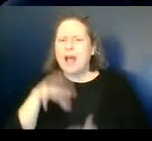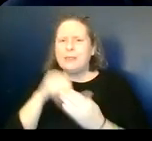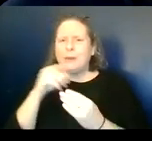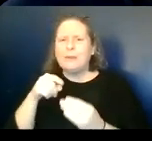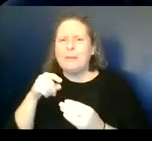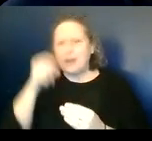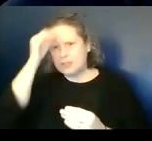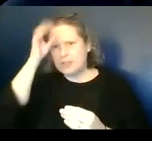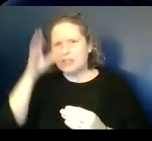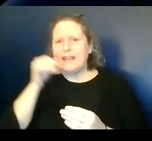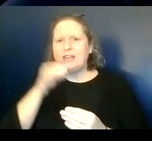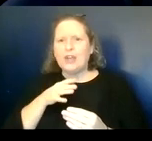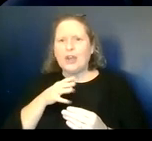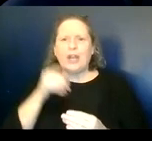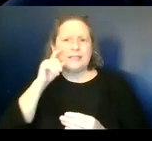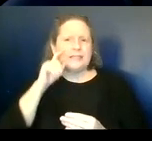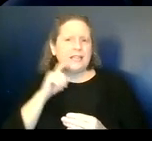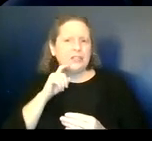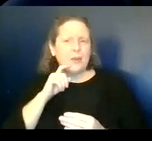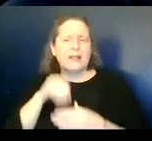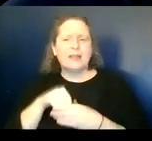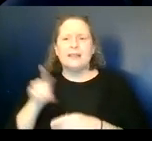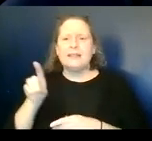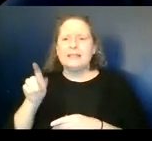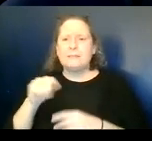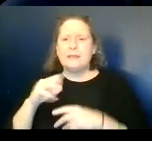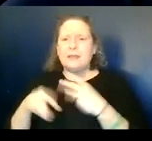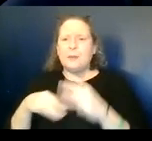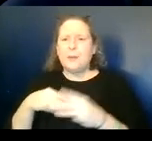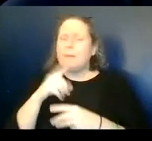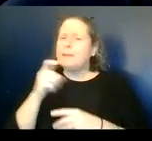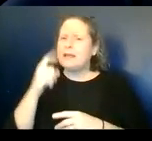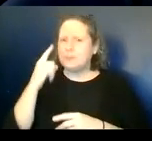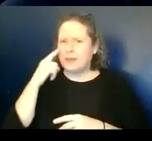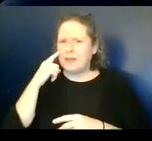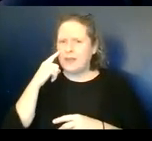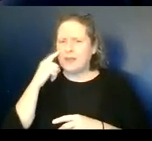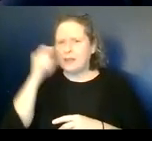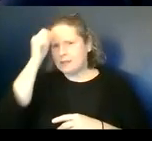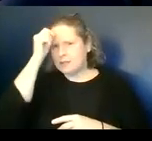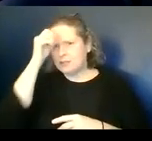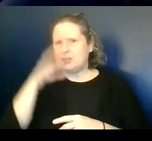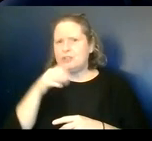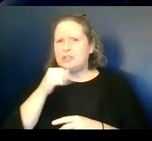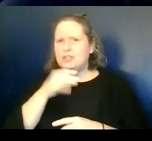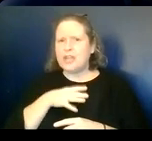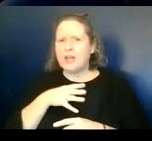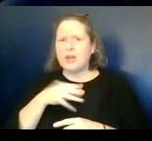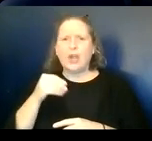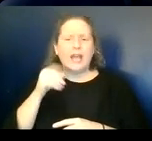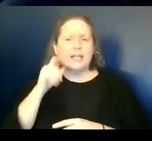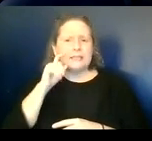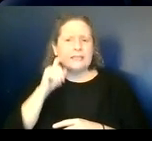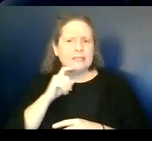world, because we usually think of gender and sexuality as just